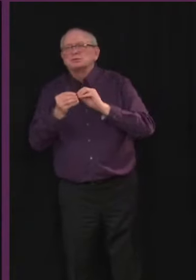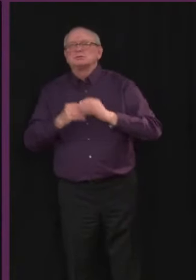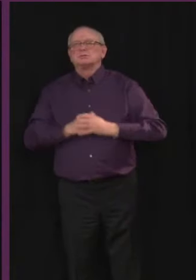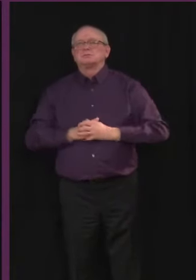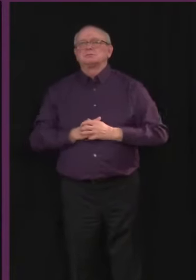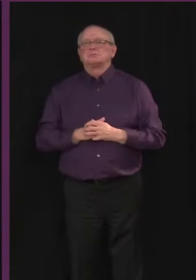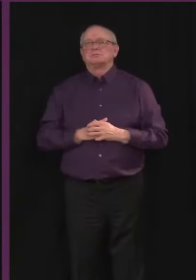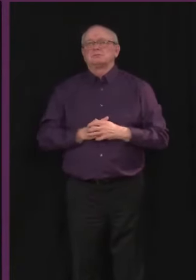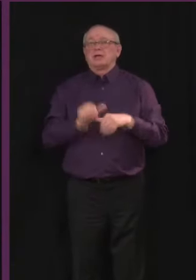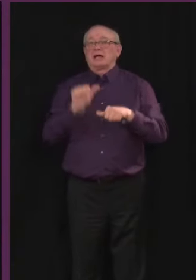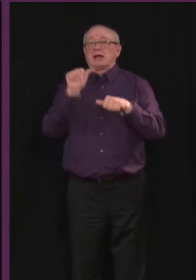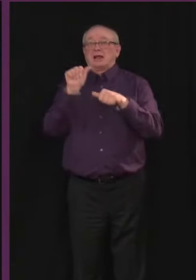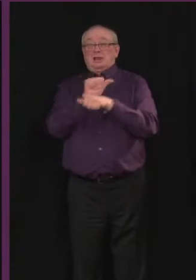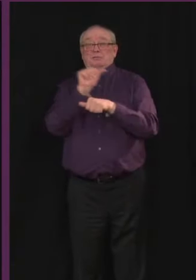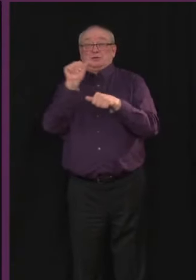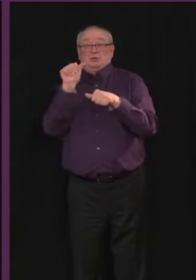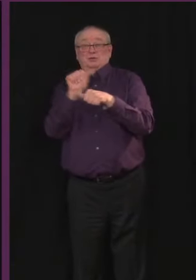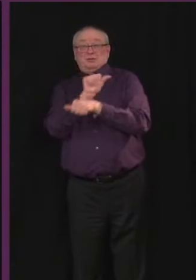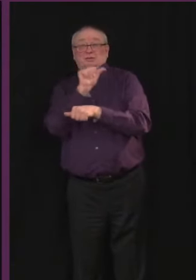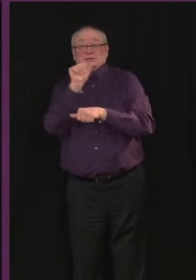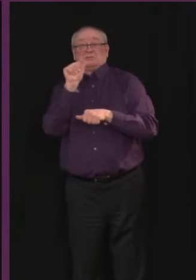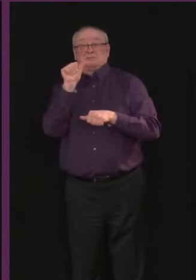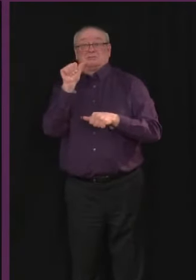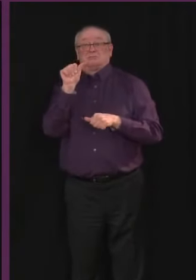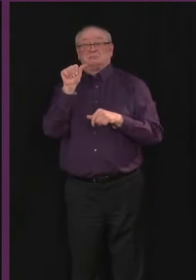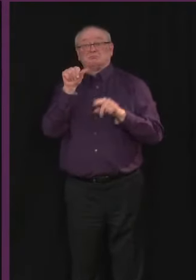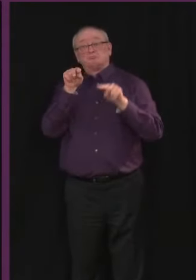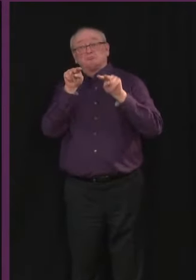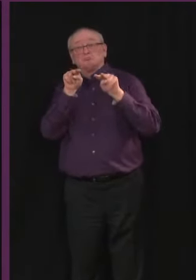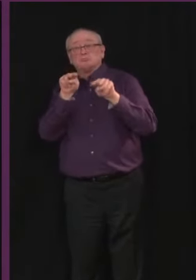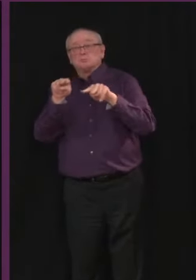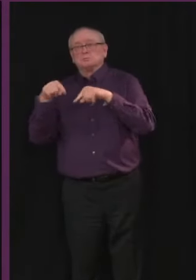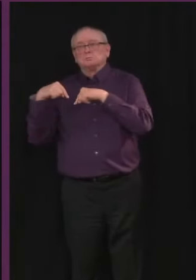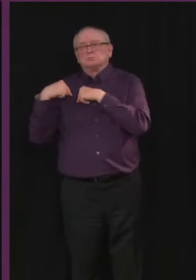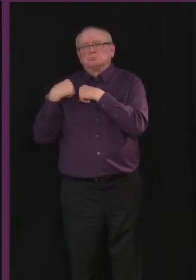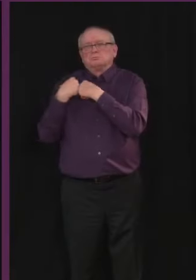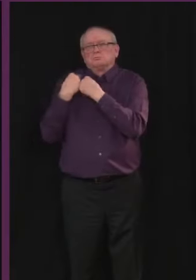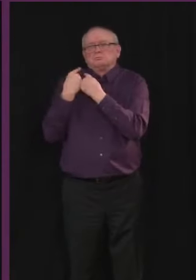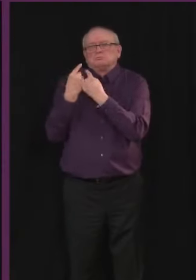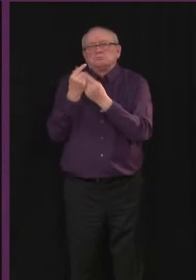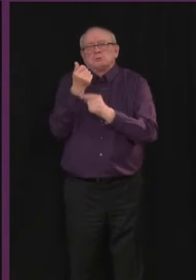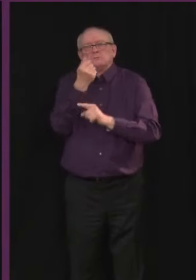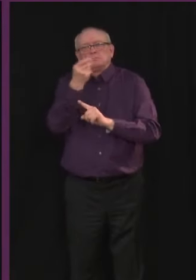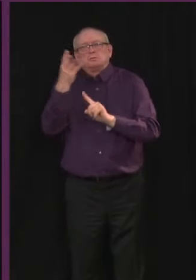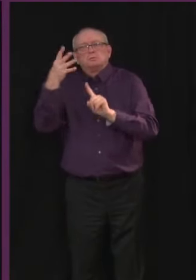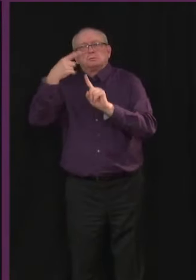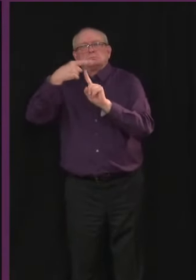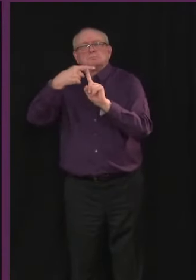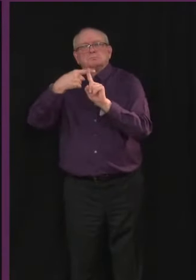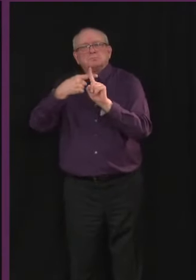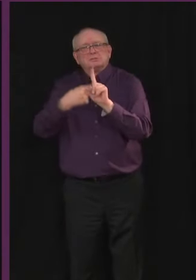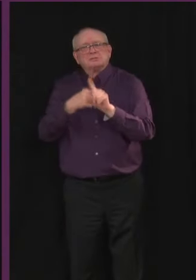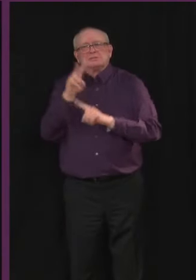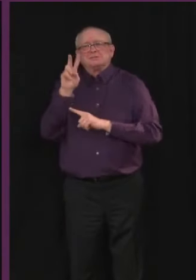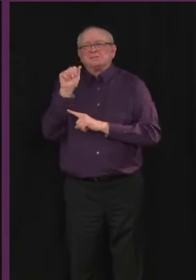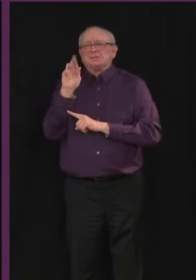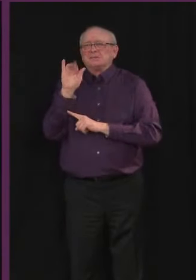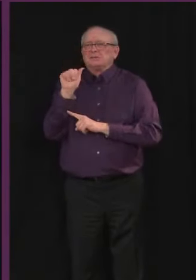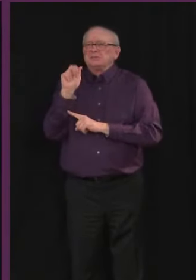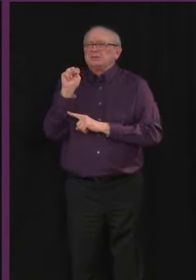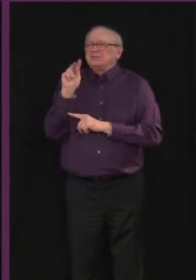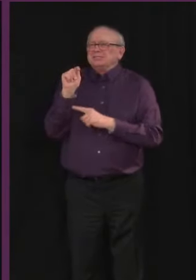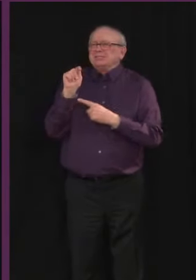has been tracking variants of concern for several months now. So what can you tell us about the doubling time for the variants,